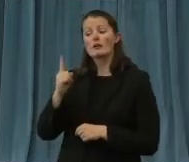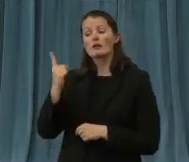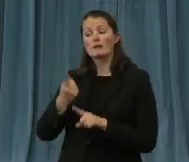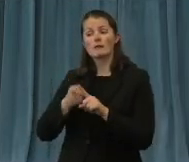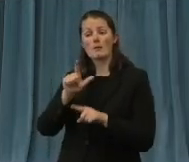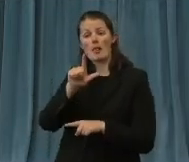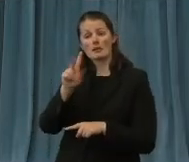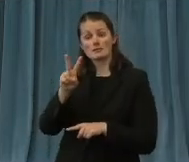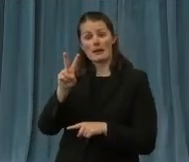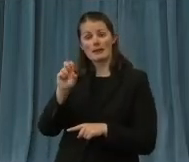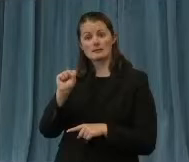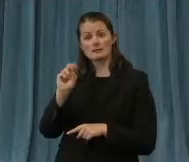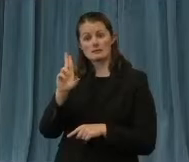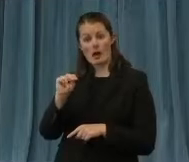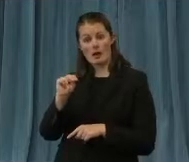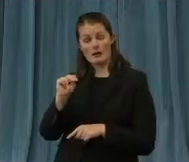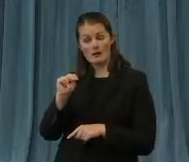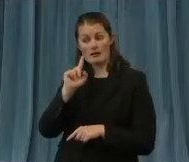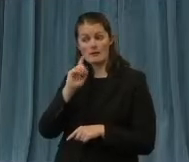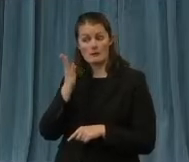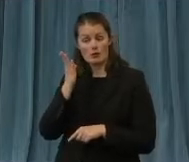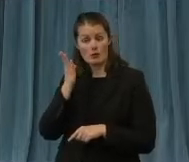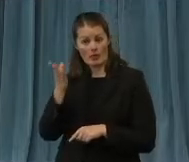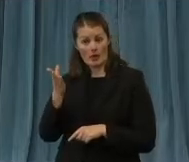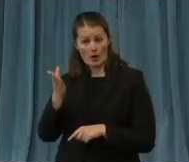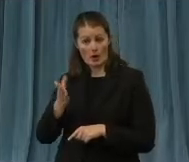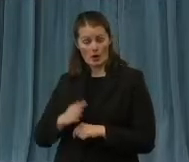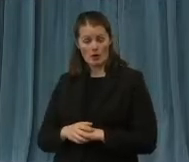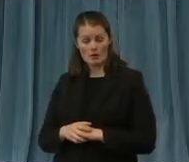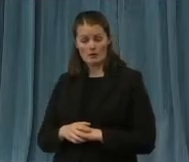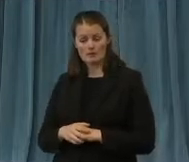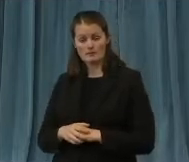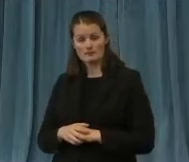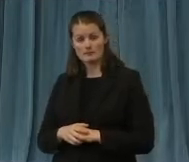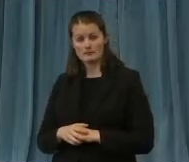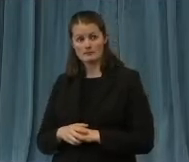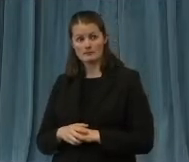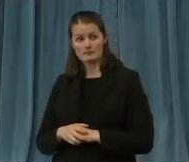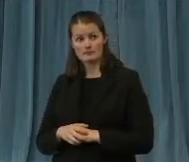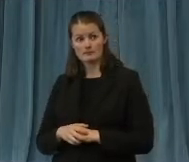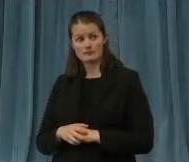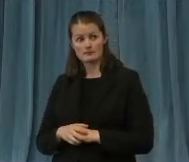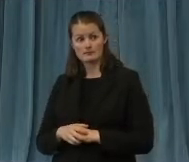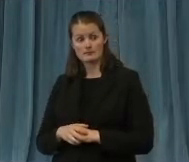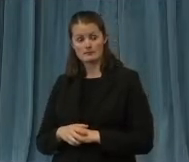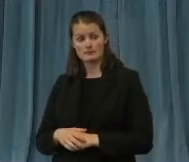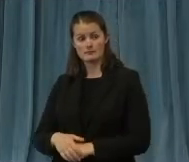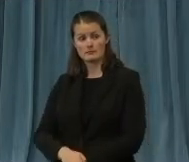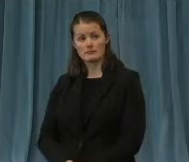if you're there, you can ask your question, and then I'll repeat it for the good of the folks on the live stream.